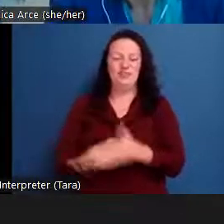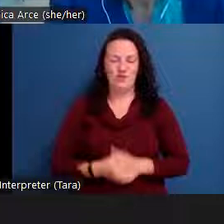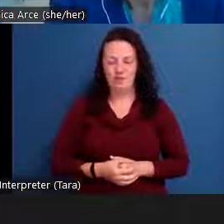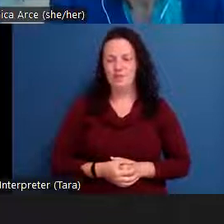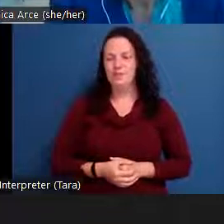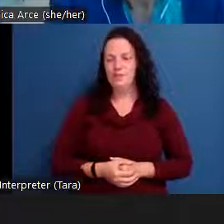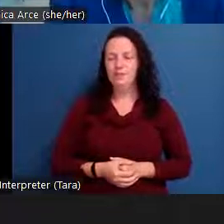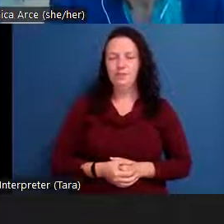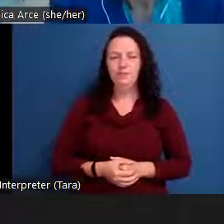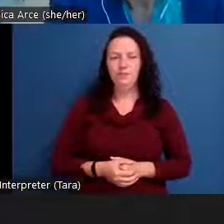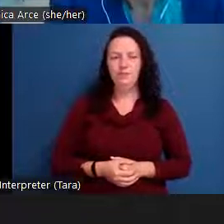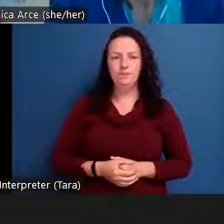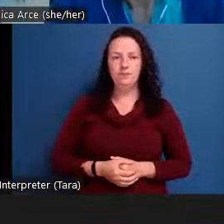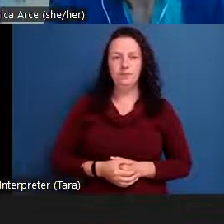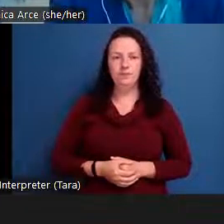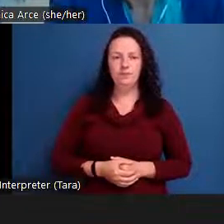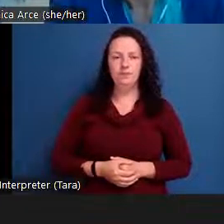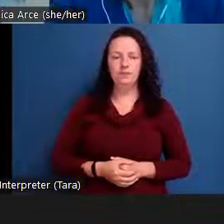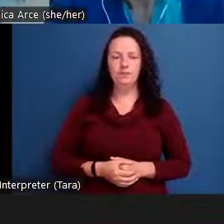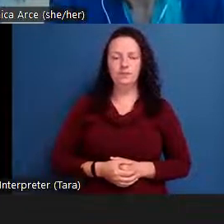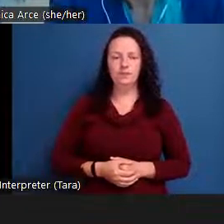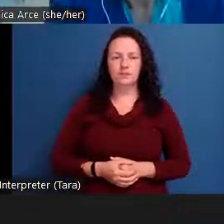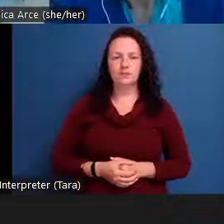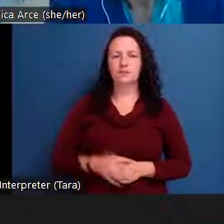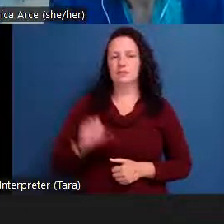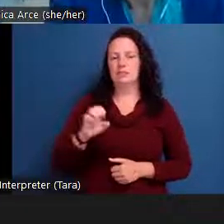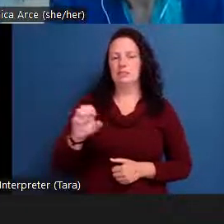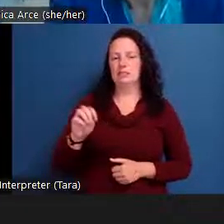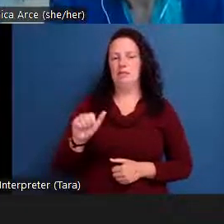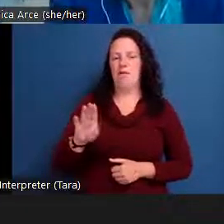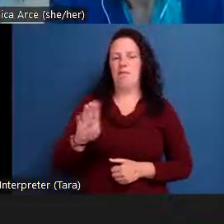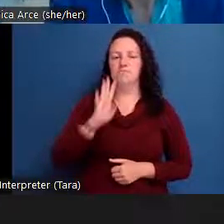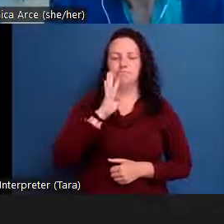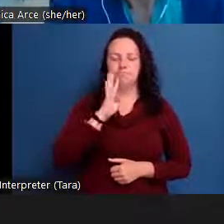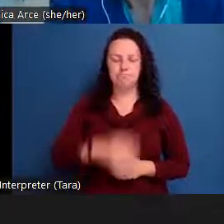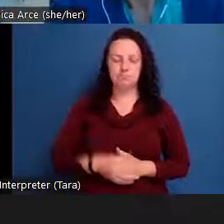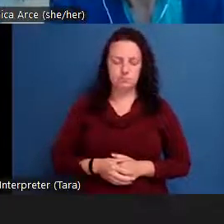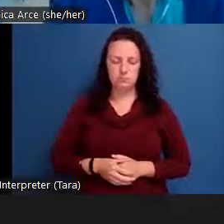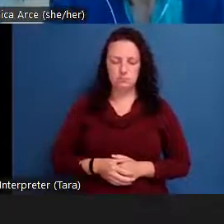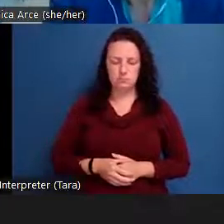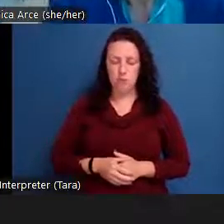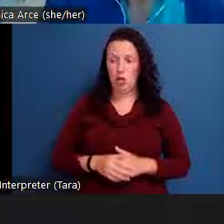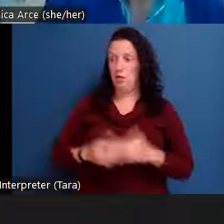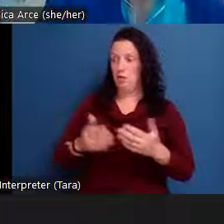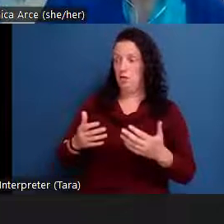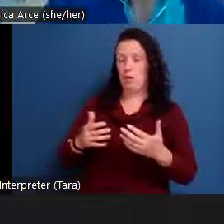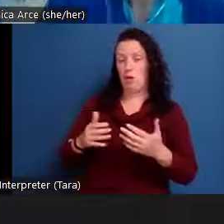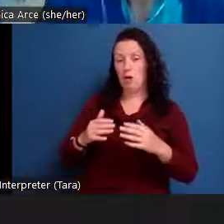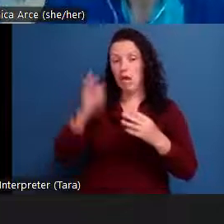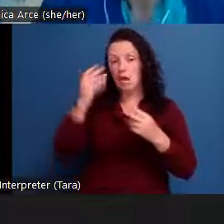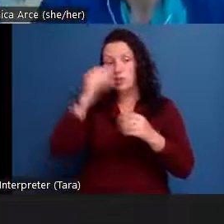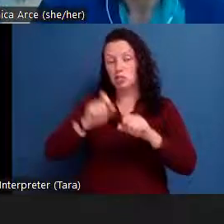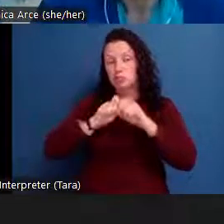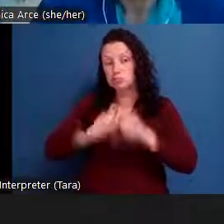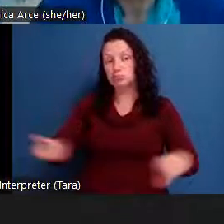when it comes to communications going out from us and Commissioner